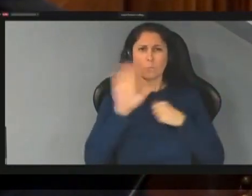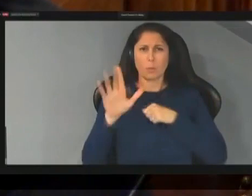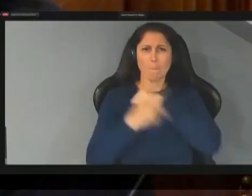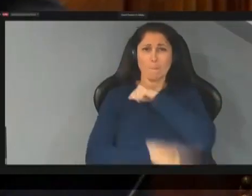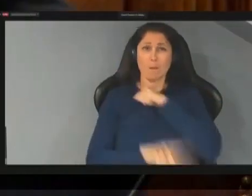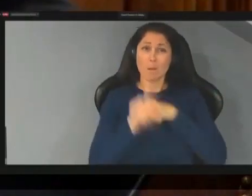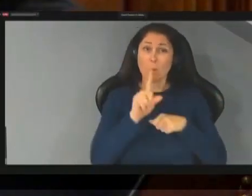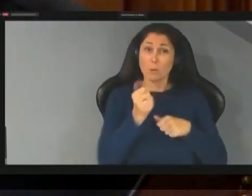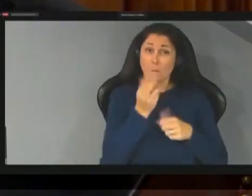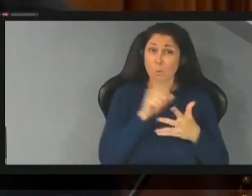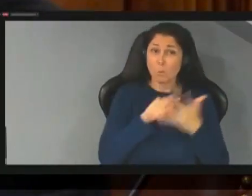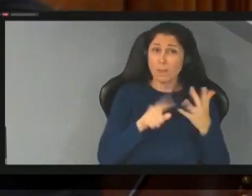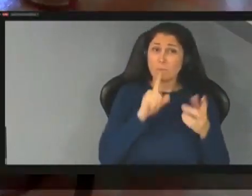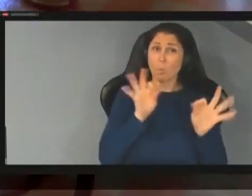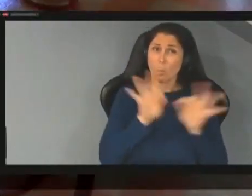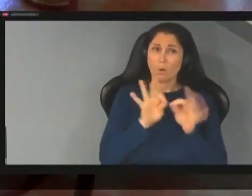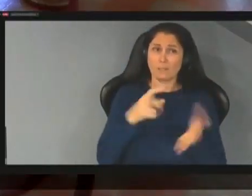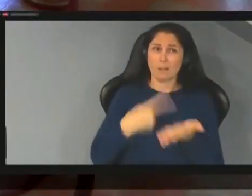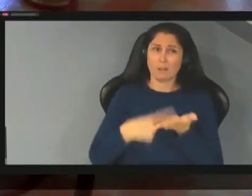discussing.